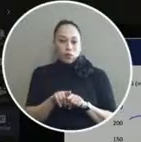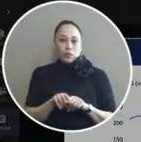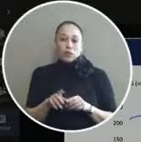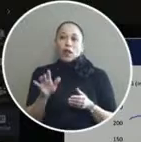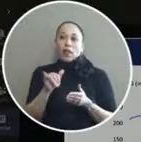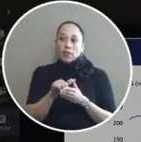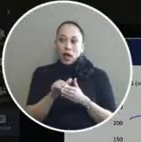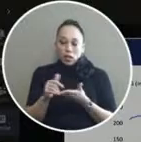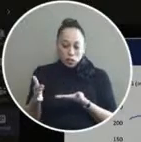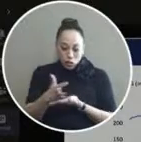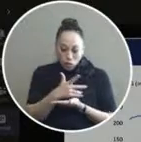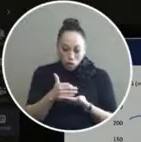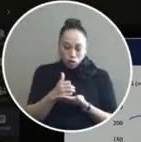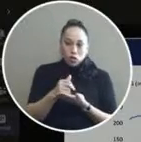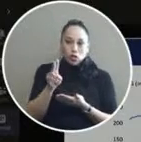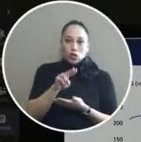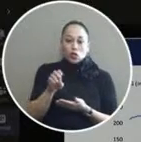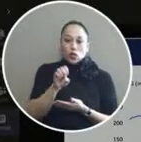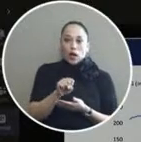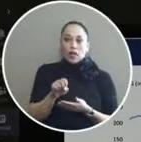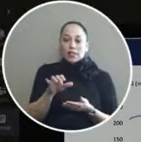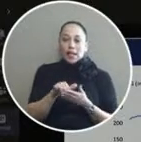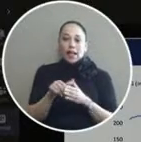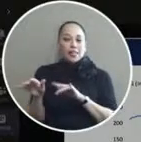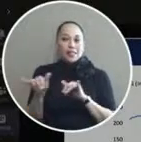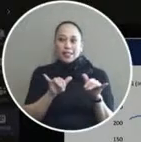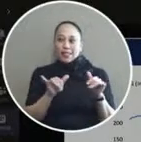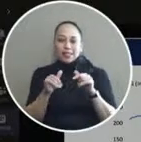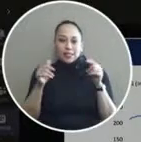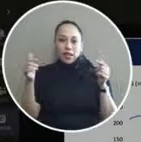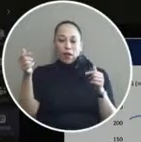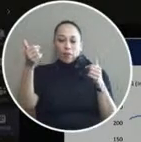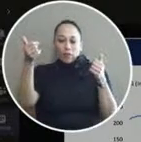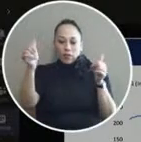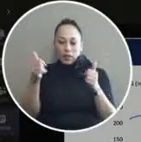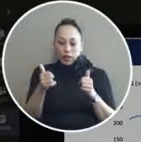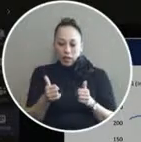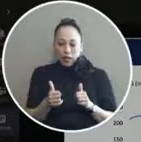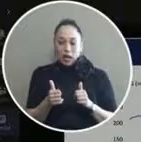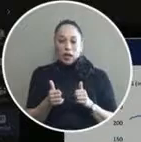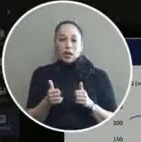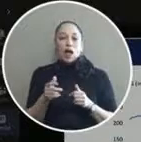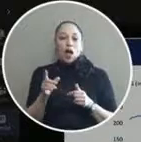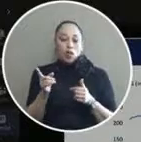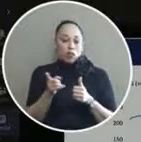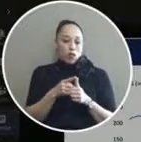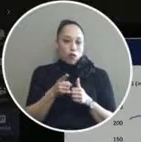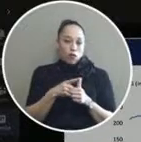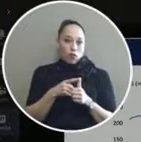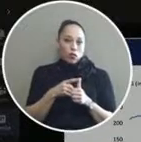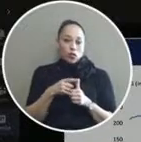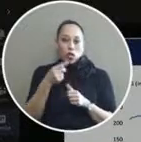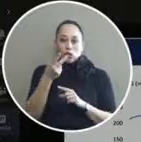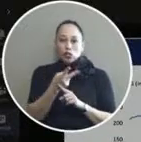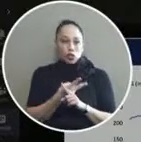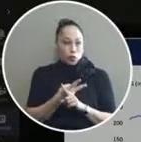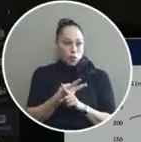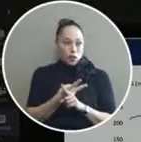As far as production in the U.S., we see the same decline in production in the first 2